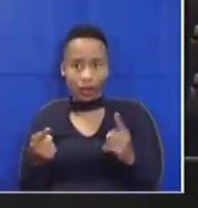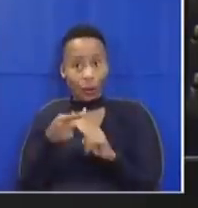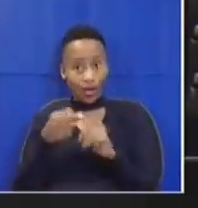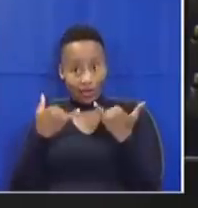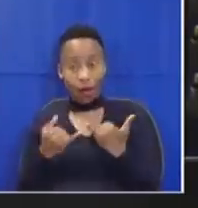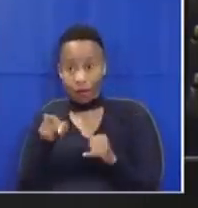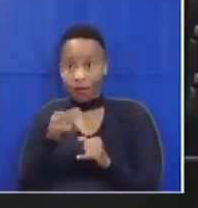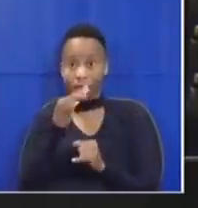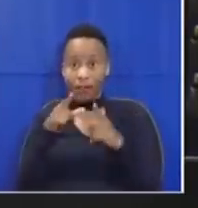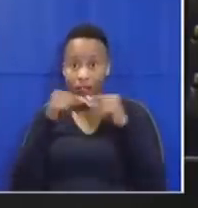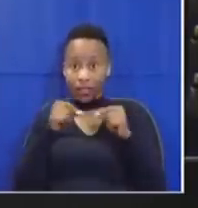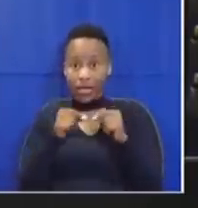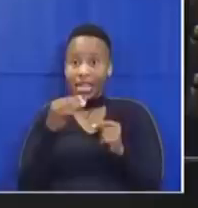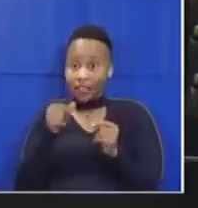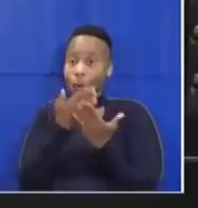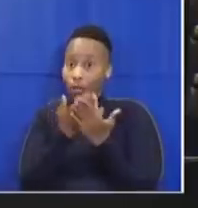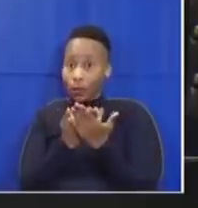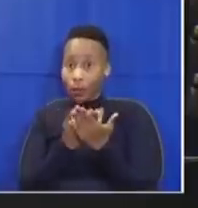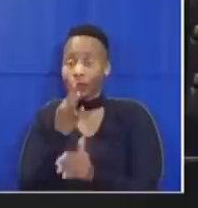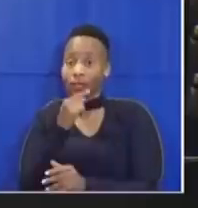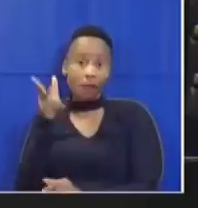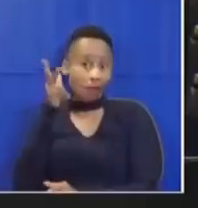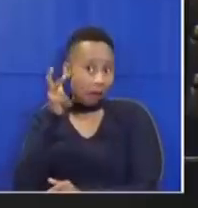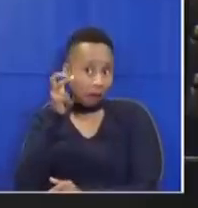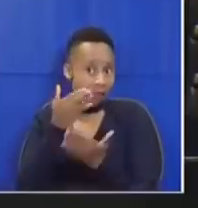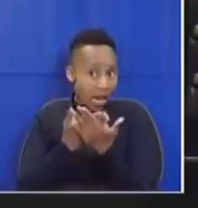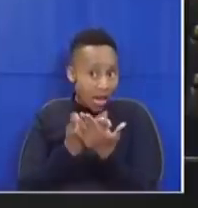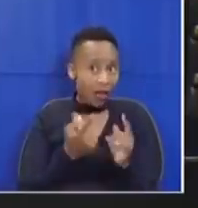if it's possible that it can be heard from the